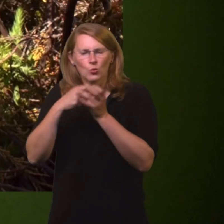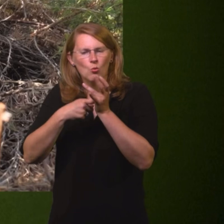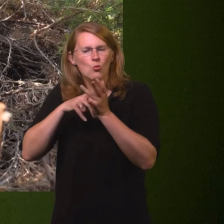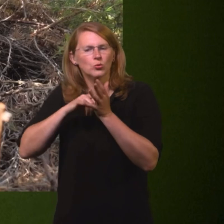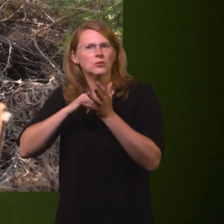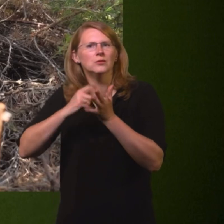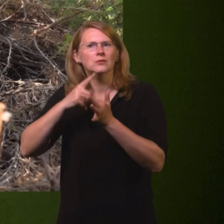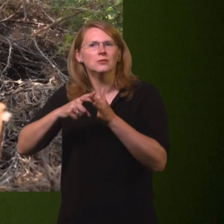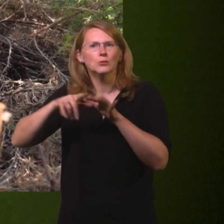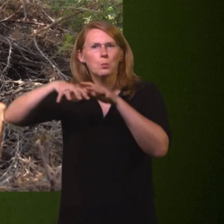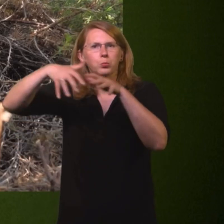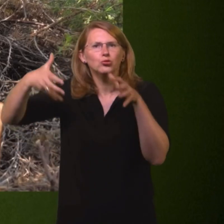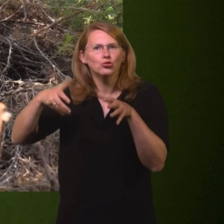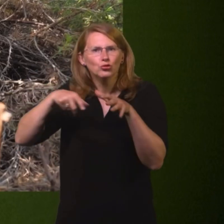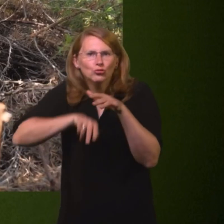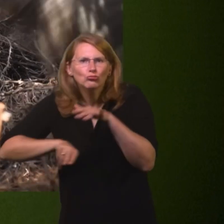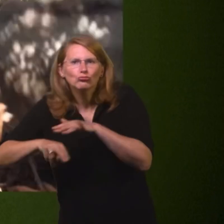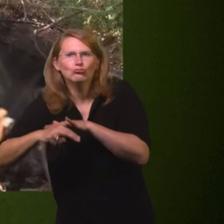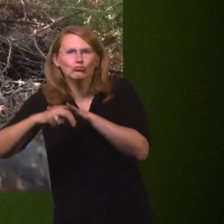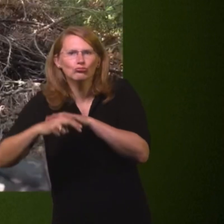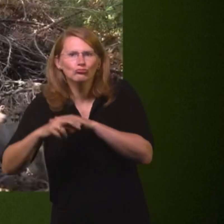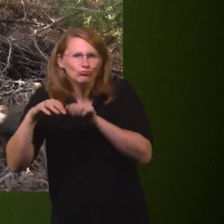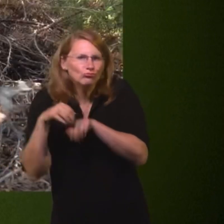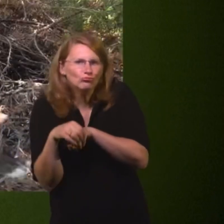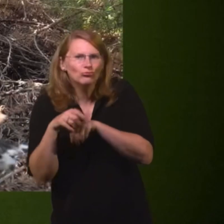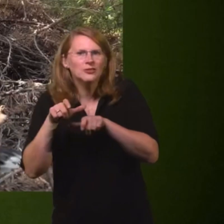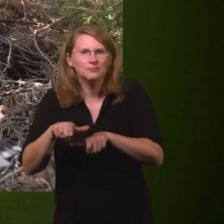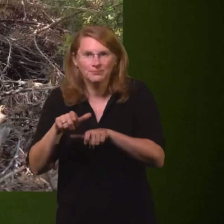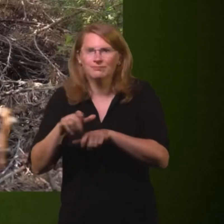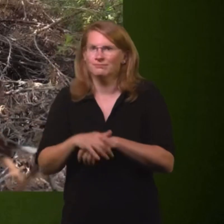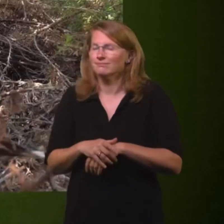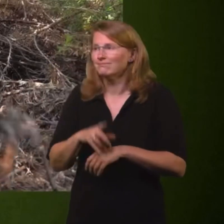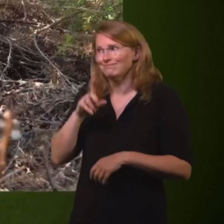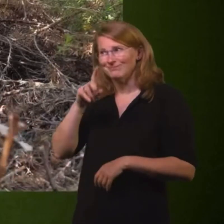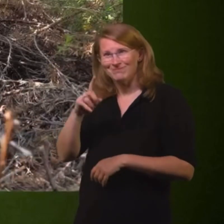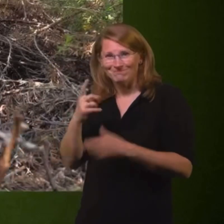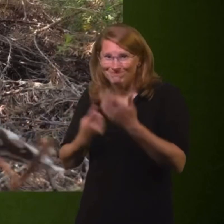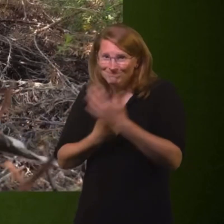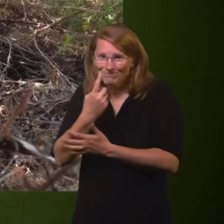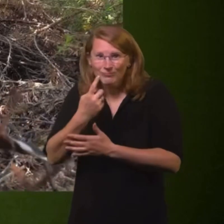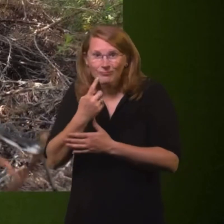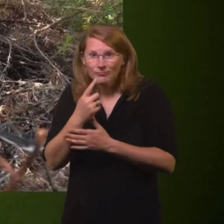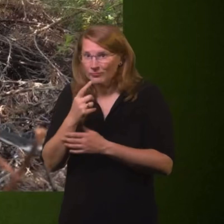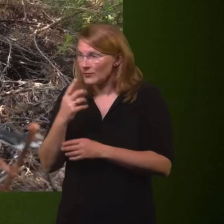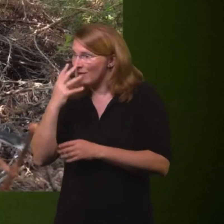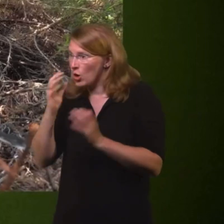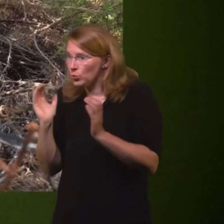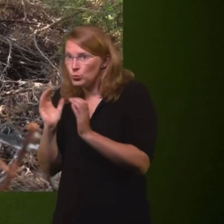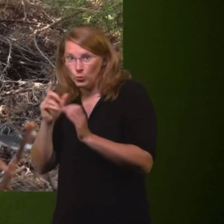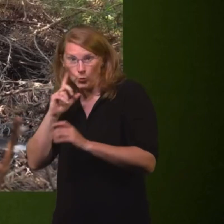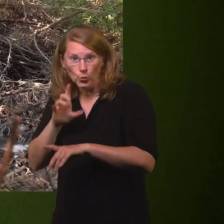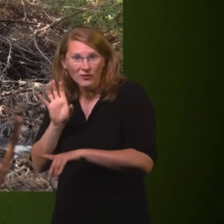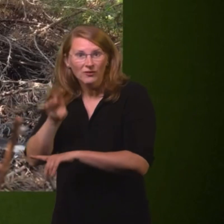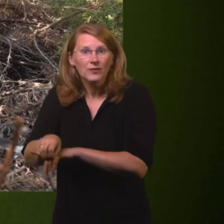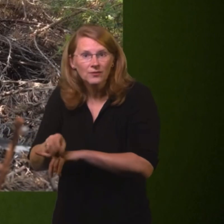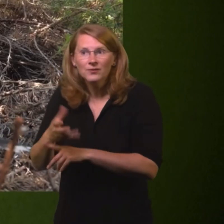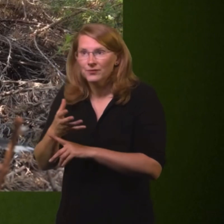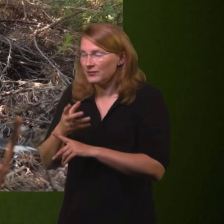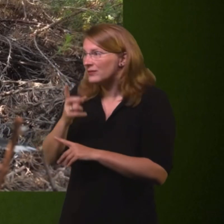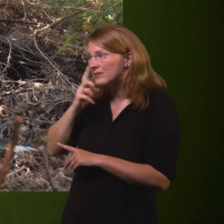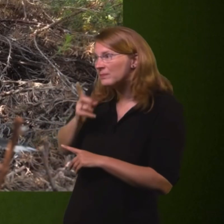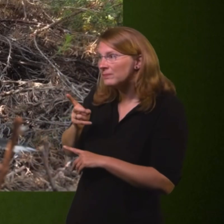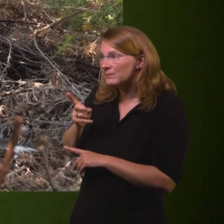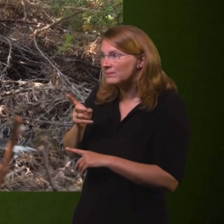of the ground, because it is still on the ground, and if the fox cub was there, it would have that cuckoo. But look at the length of its tail. Look at the wing,